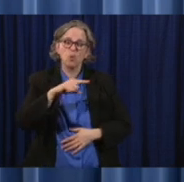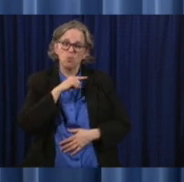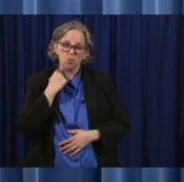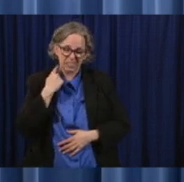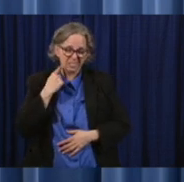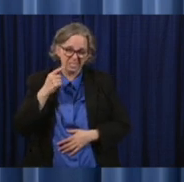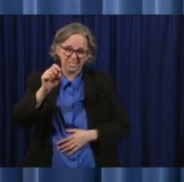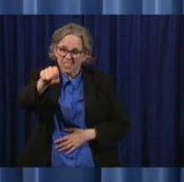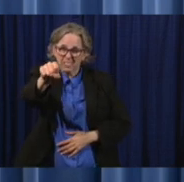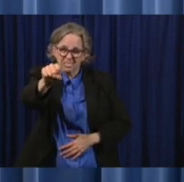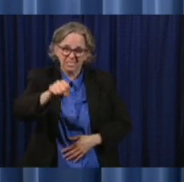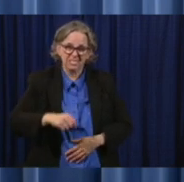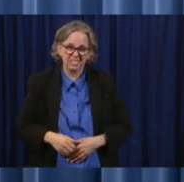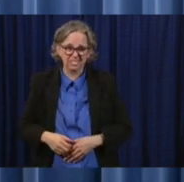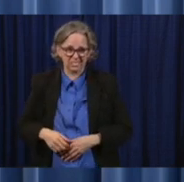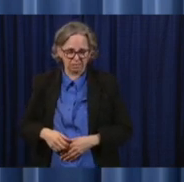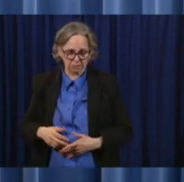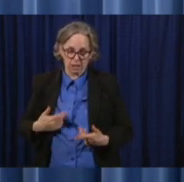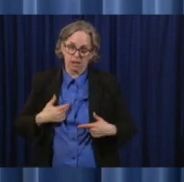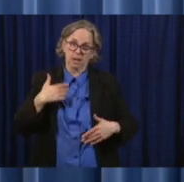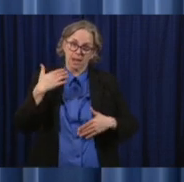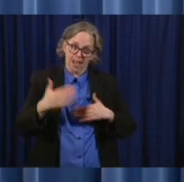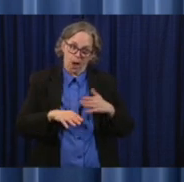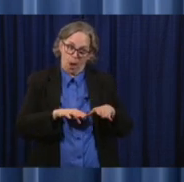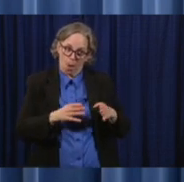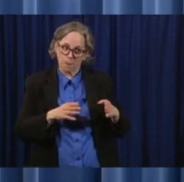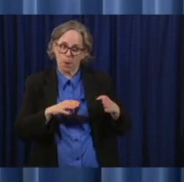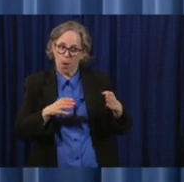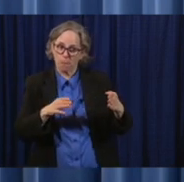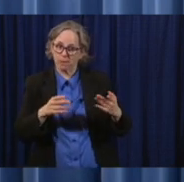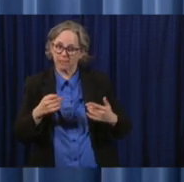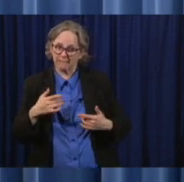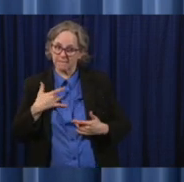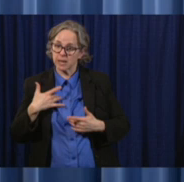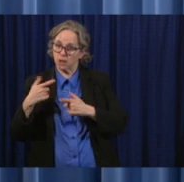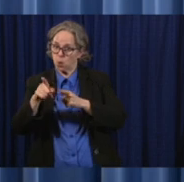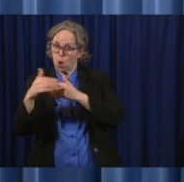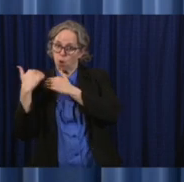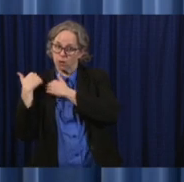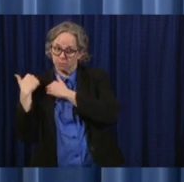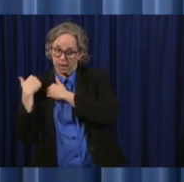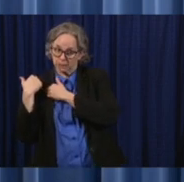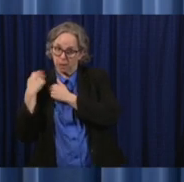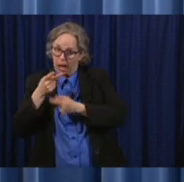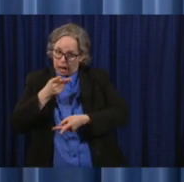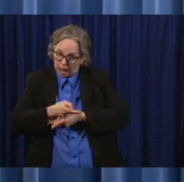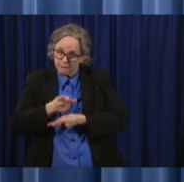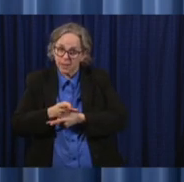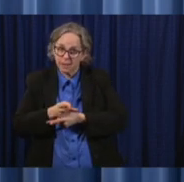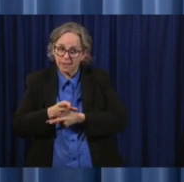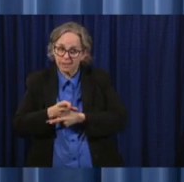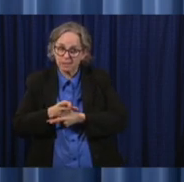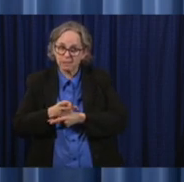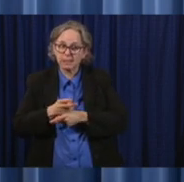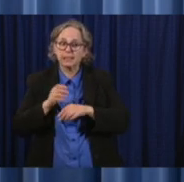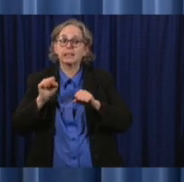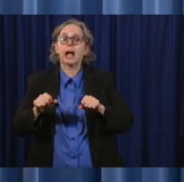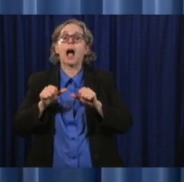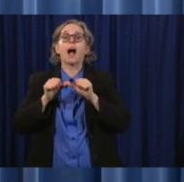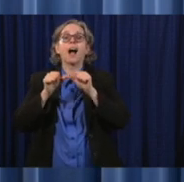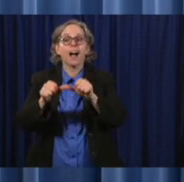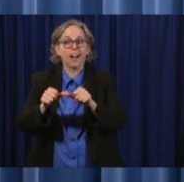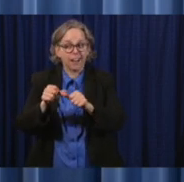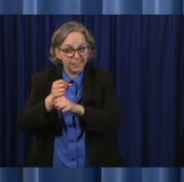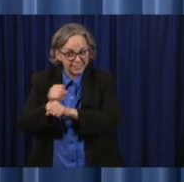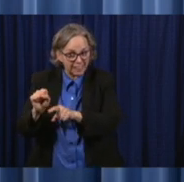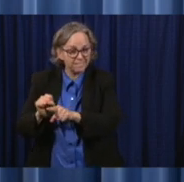we do what we need to do, and everyone does that, then we can do two things at once. If people do